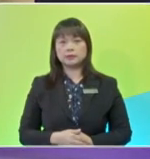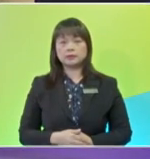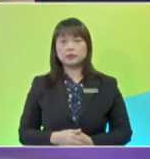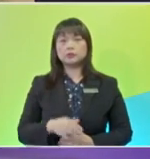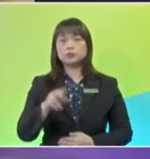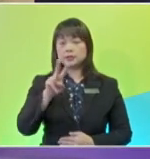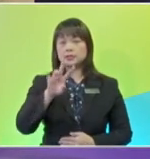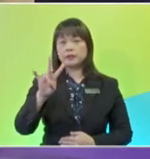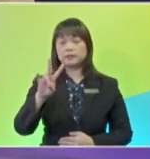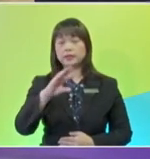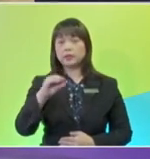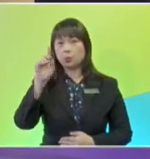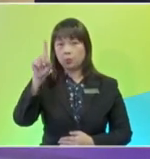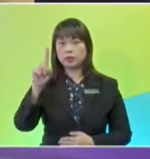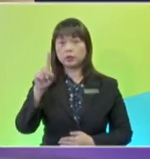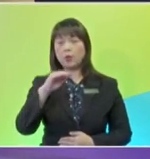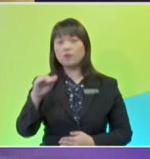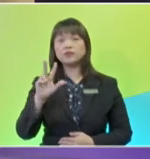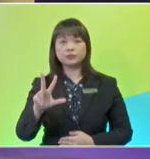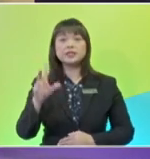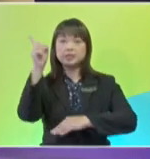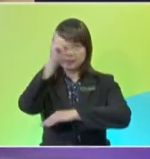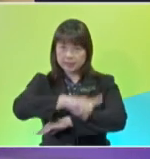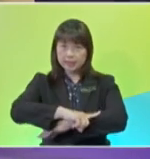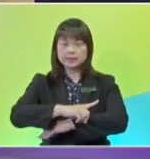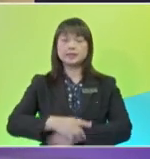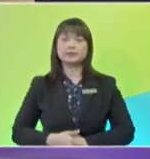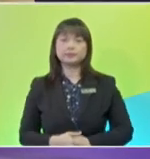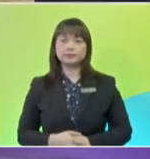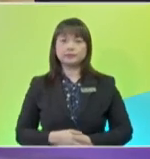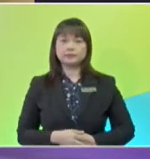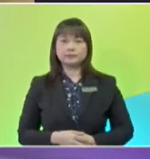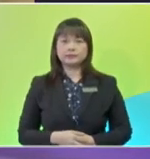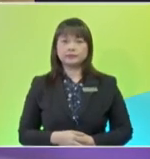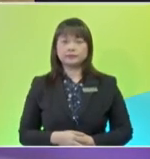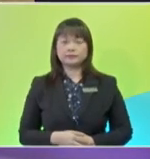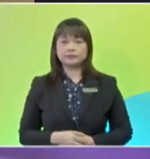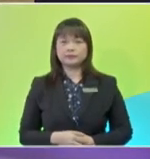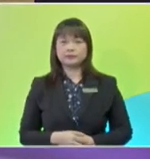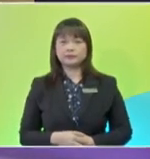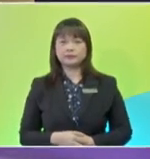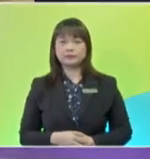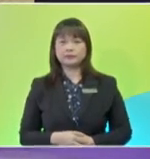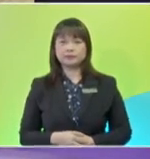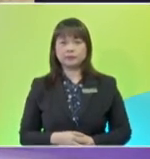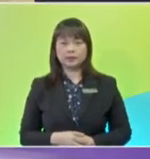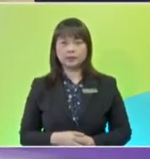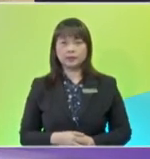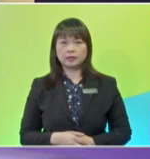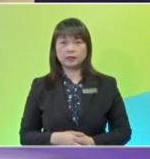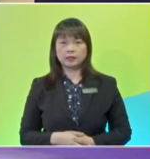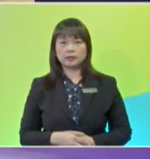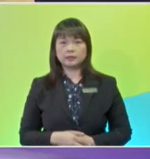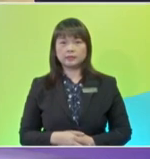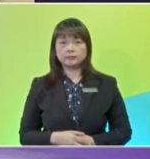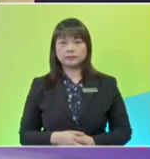days. 27 and 1 over 3 days. Right. Okay. There you go. So, should I stick it? Yes, you stick it there